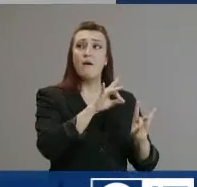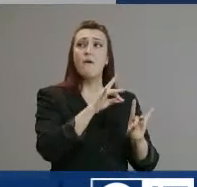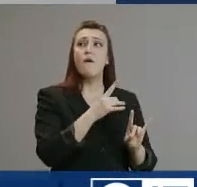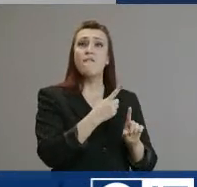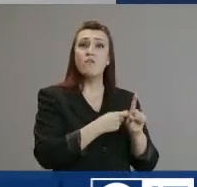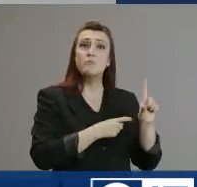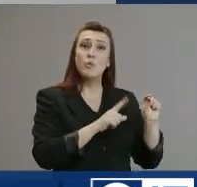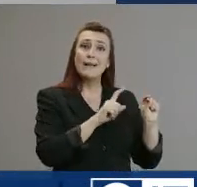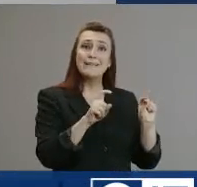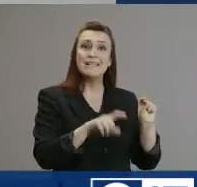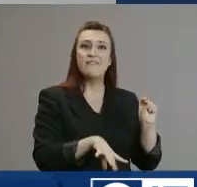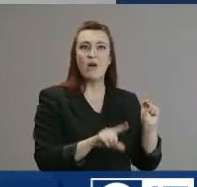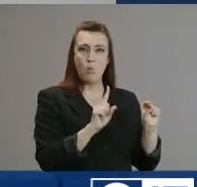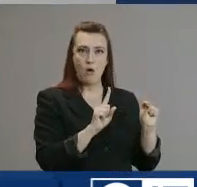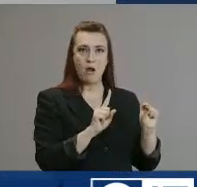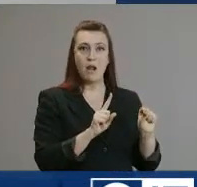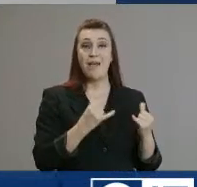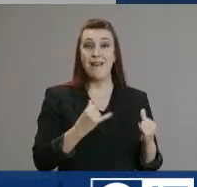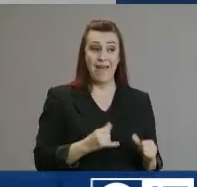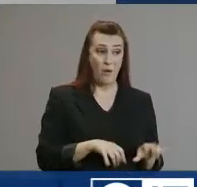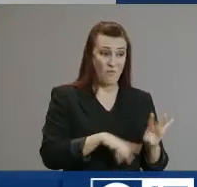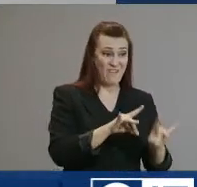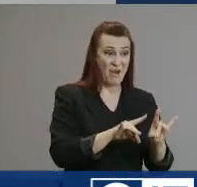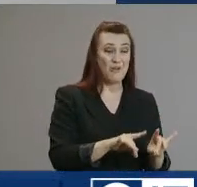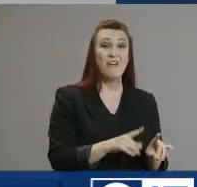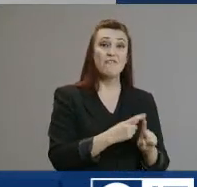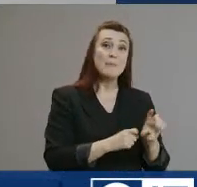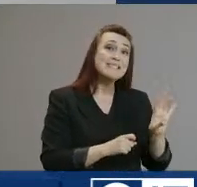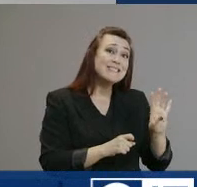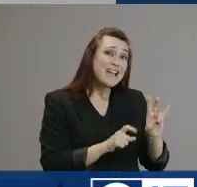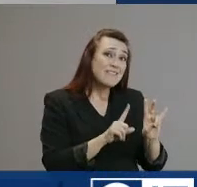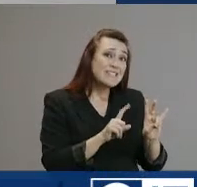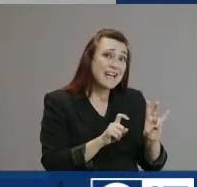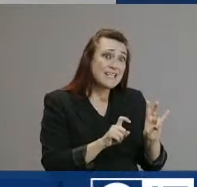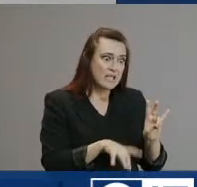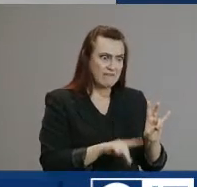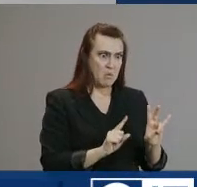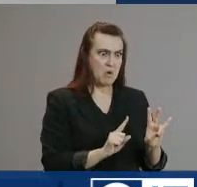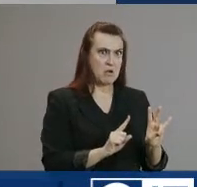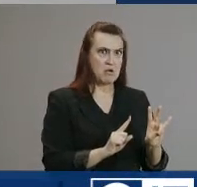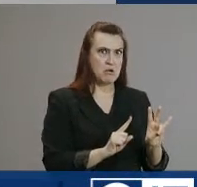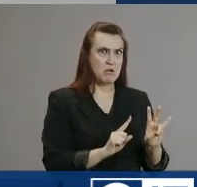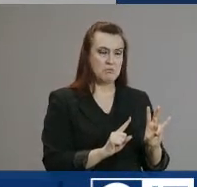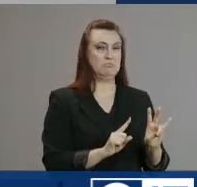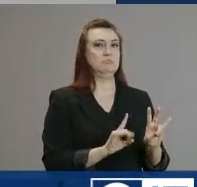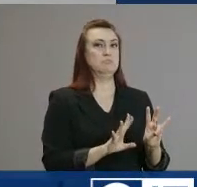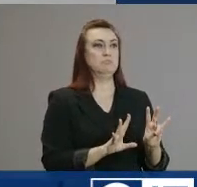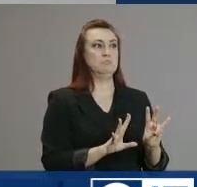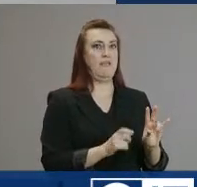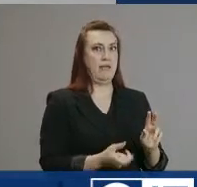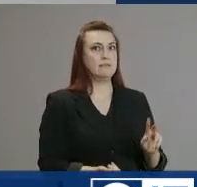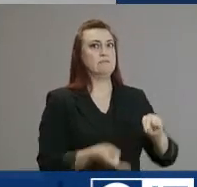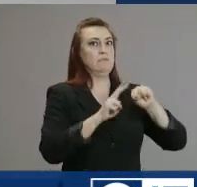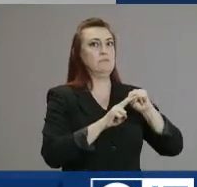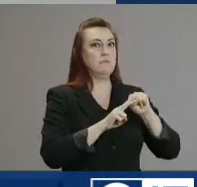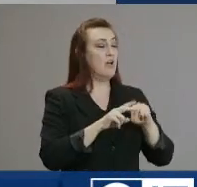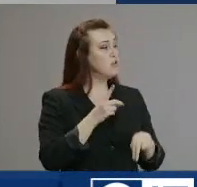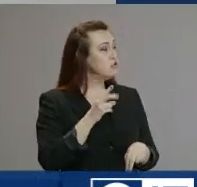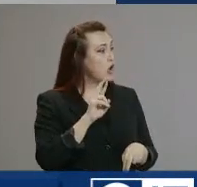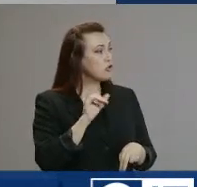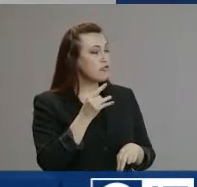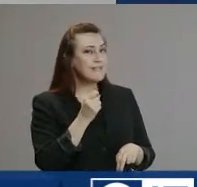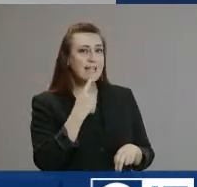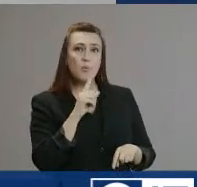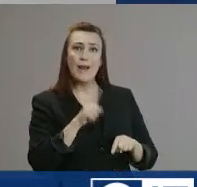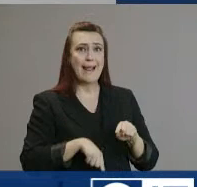every 7 tests. Dr. Christ, we all heard you say, we can't stop the spread. So again, what is